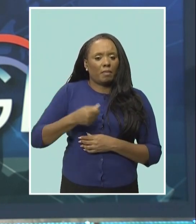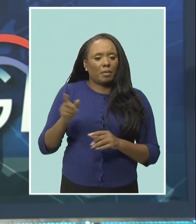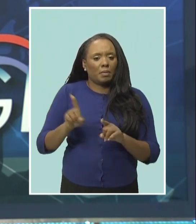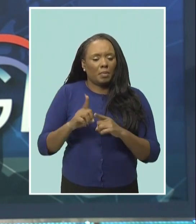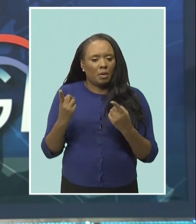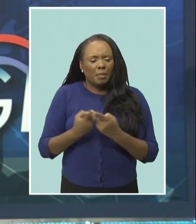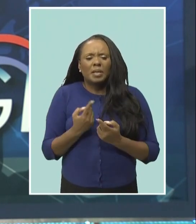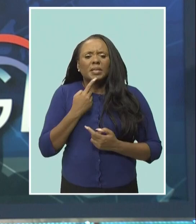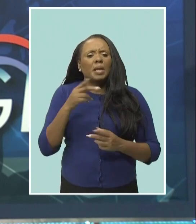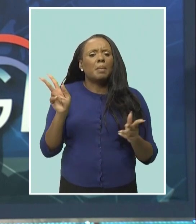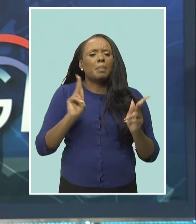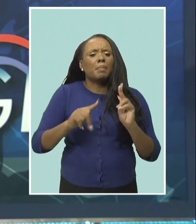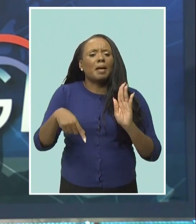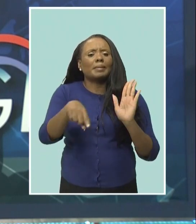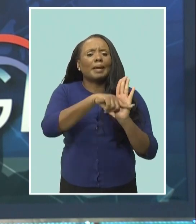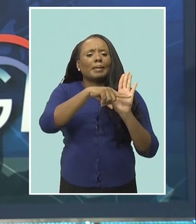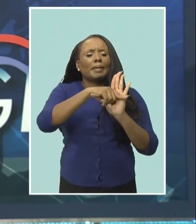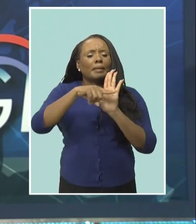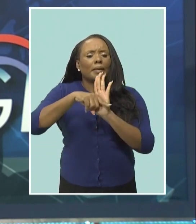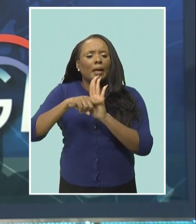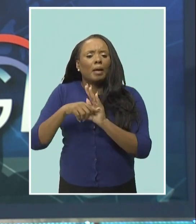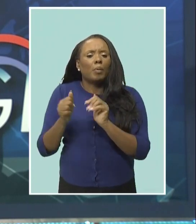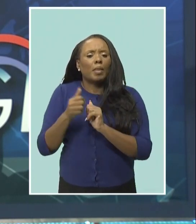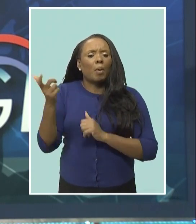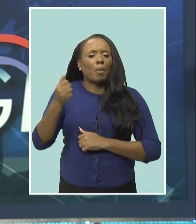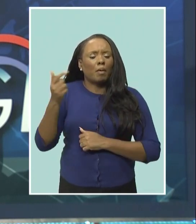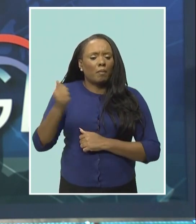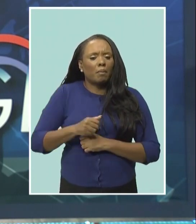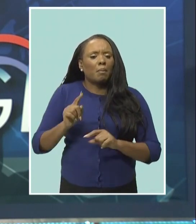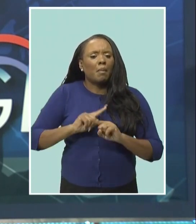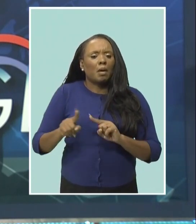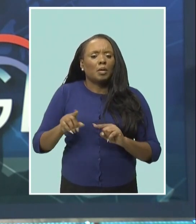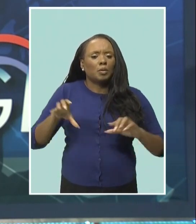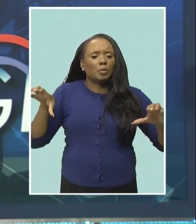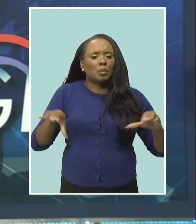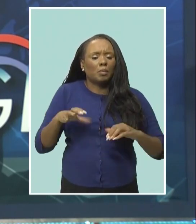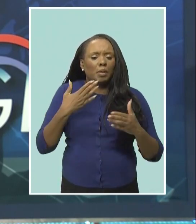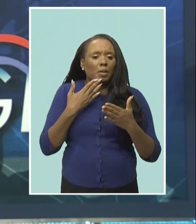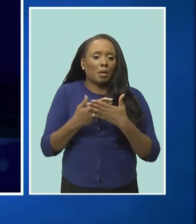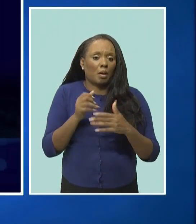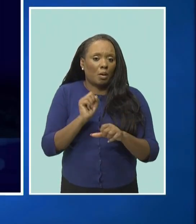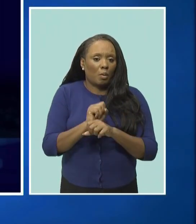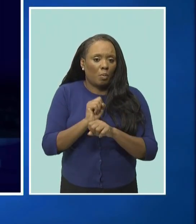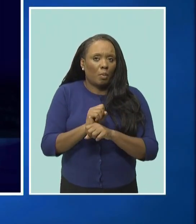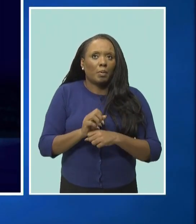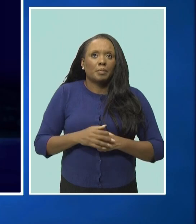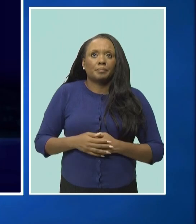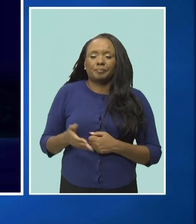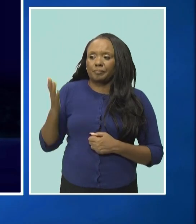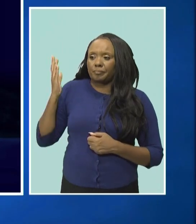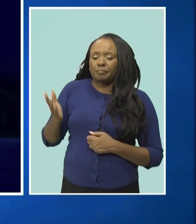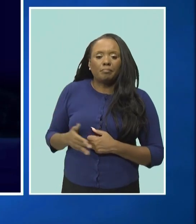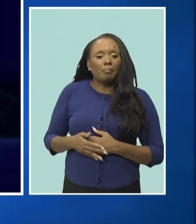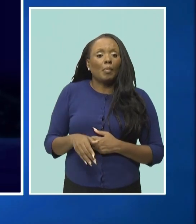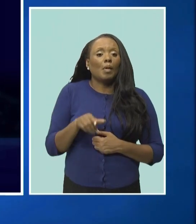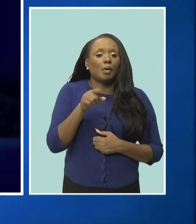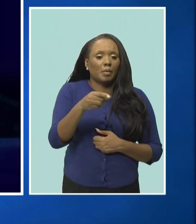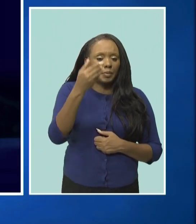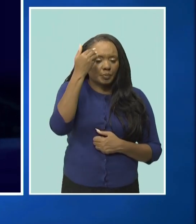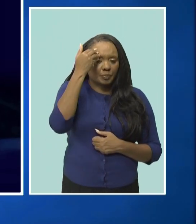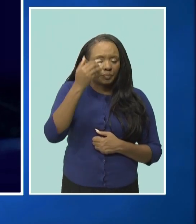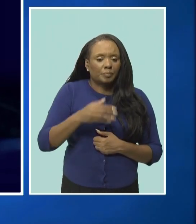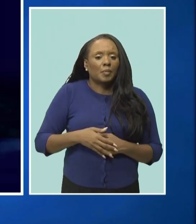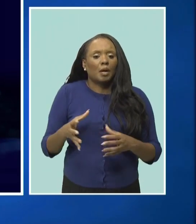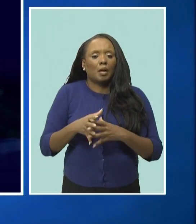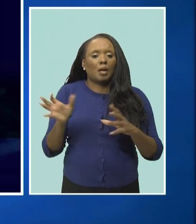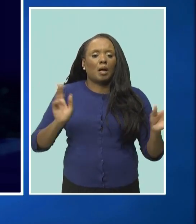about the department, but it is doing extremely good work. He shared some statistics with us. As you are no doubt aware, much has